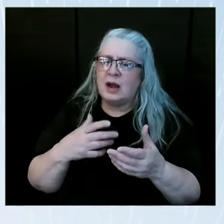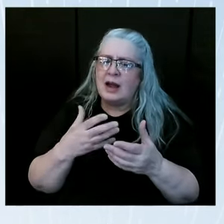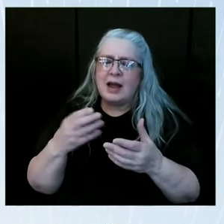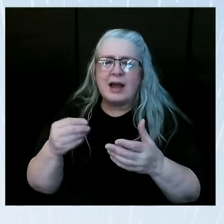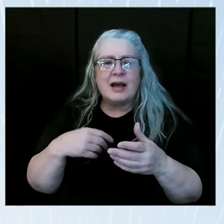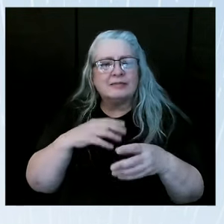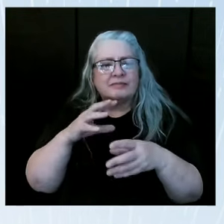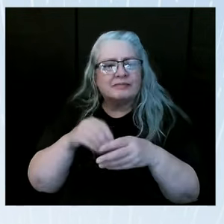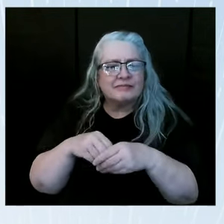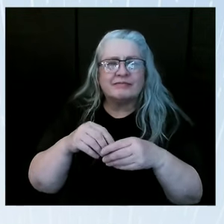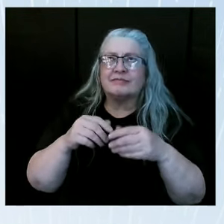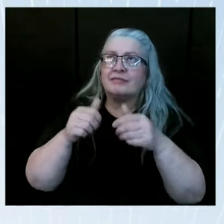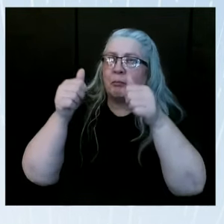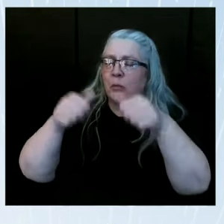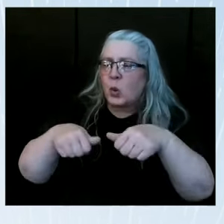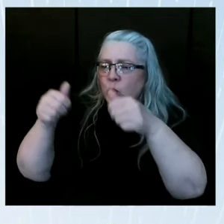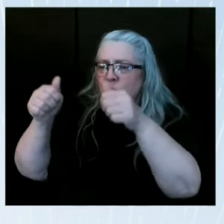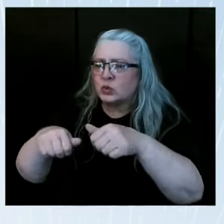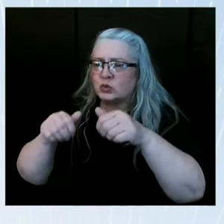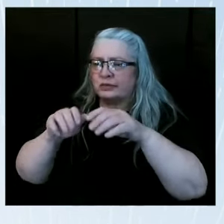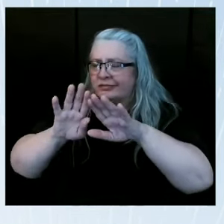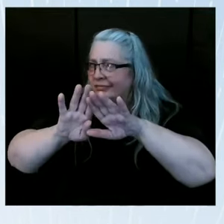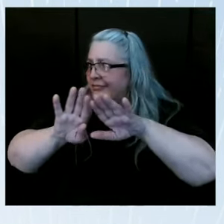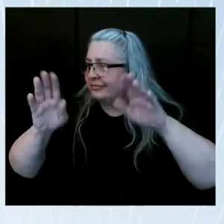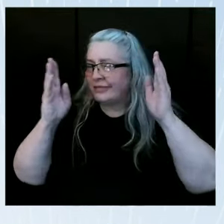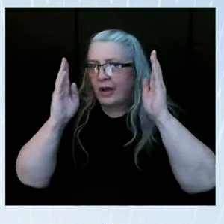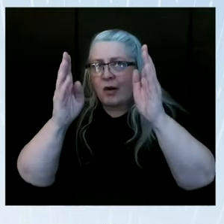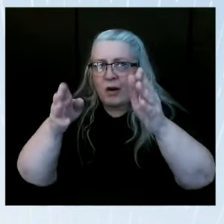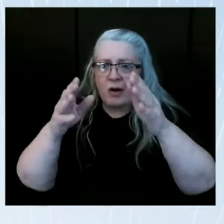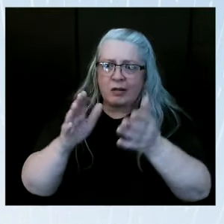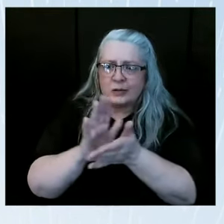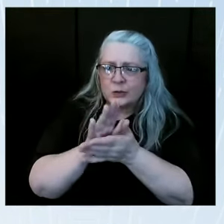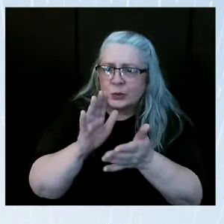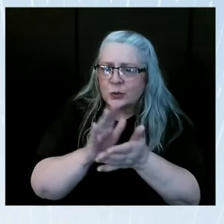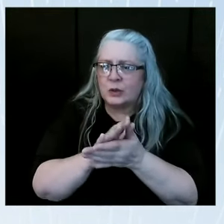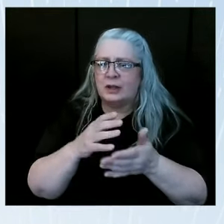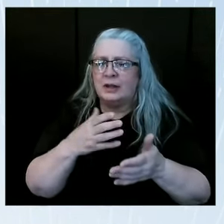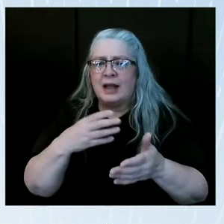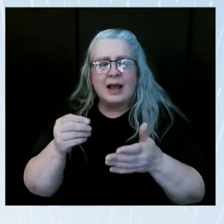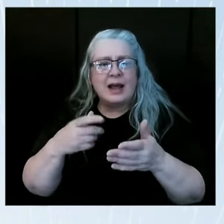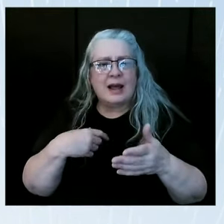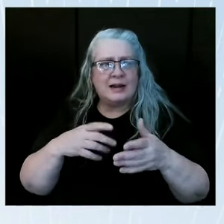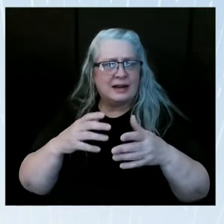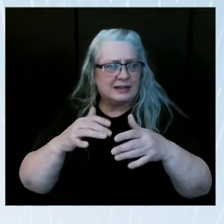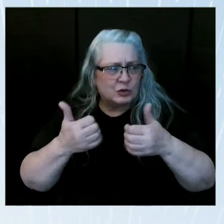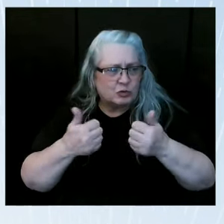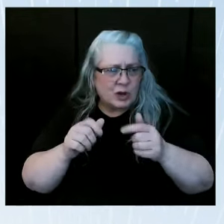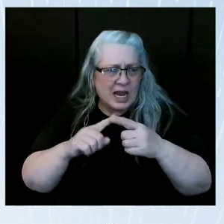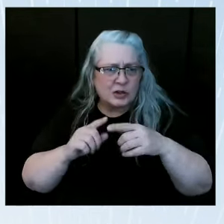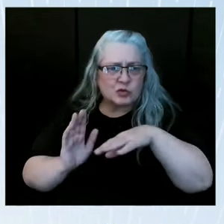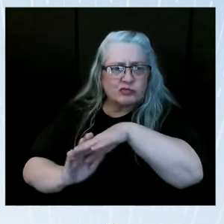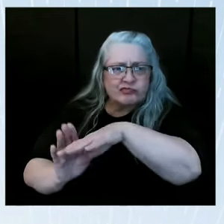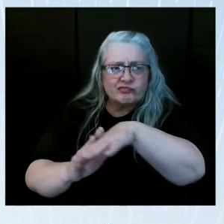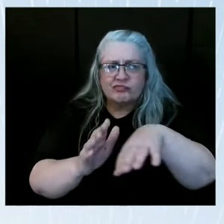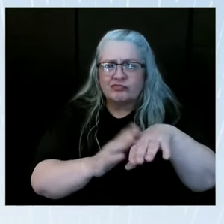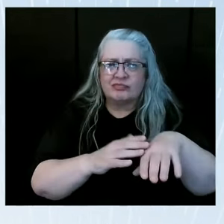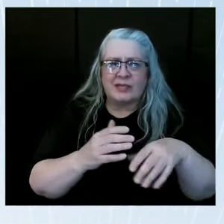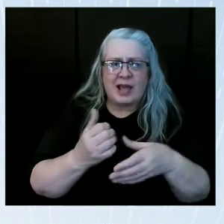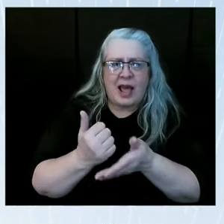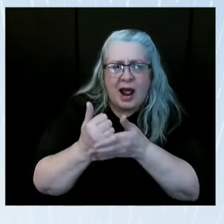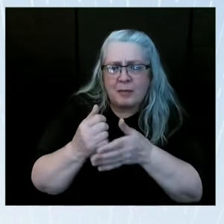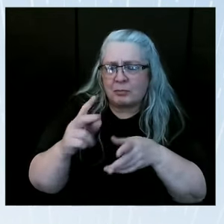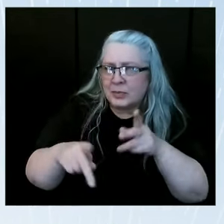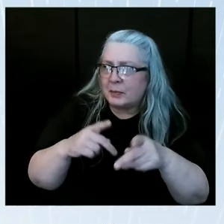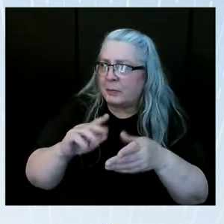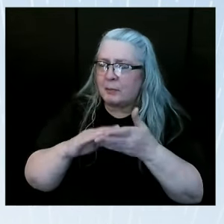documents that they could use to help spread the key messages from that. I want to say it's been helpful to hear about the great work of all the agencies. This whole of